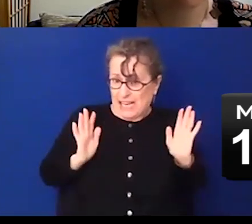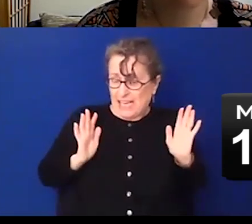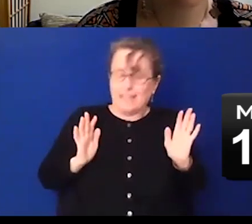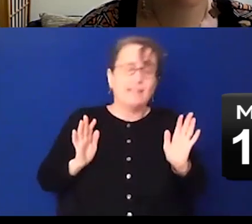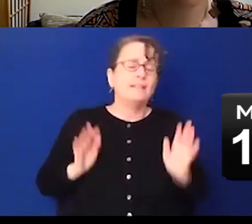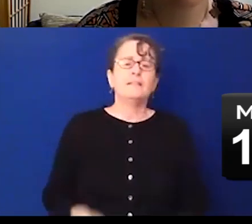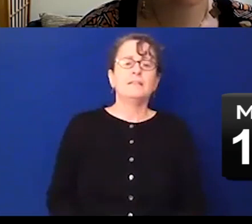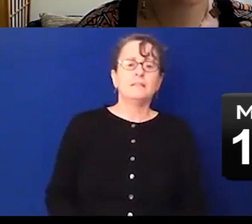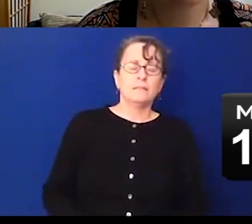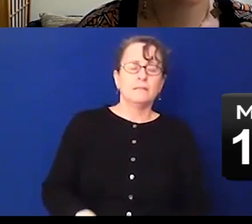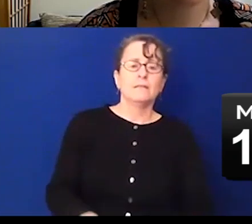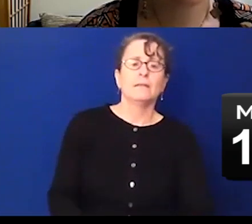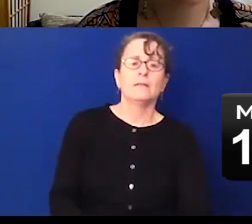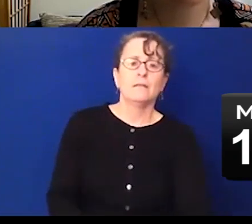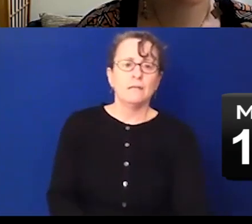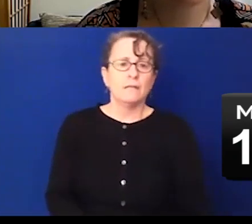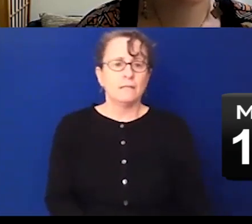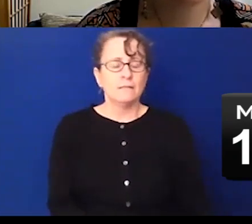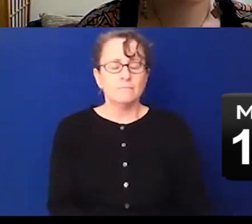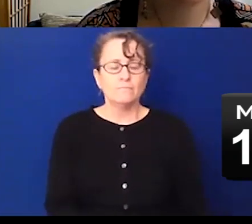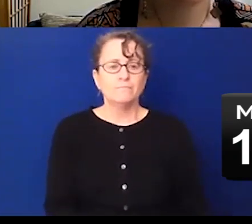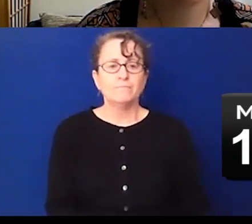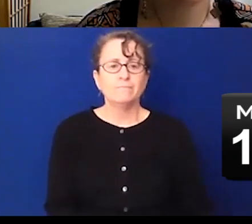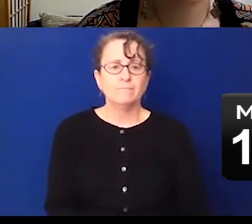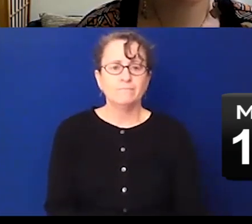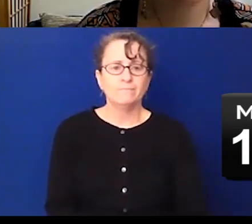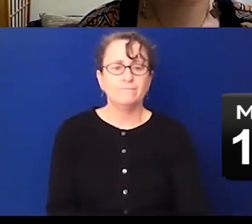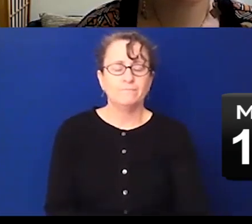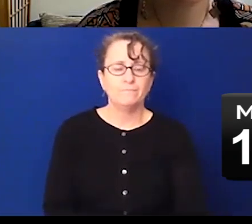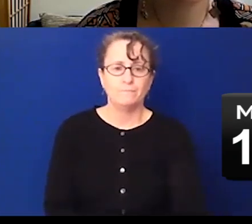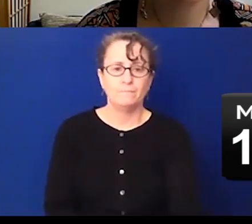Why doesn't as a select board, we decide